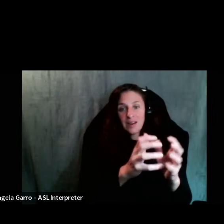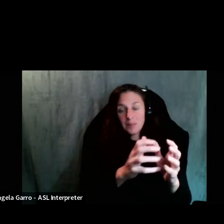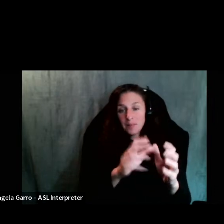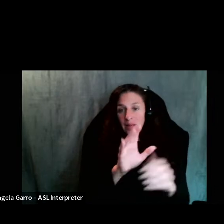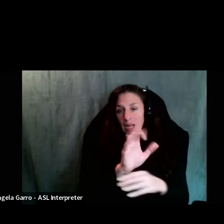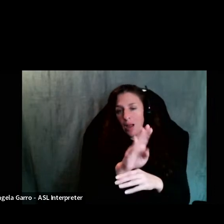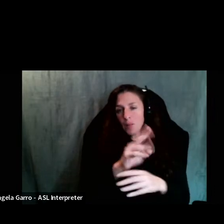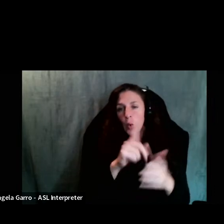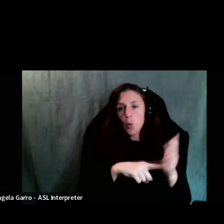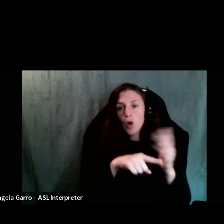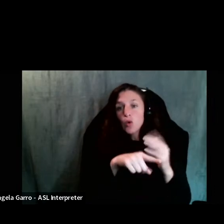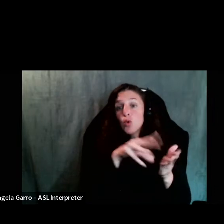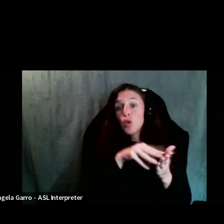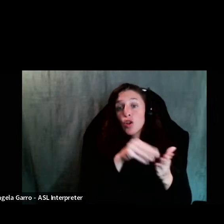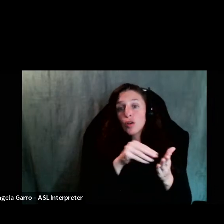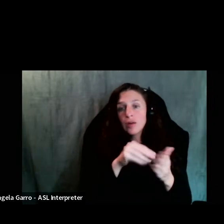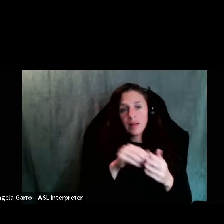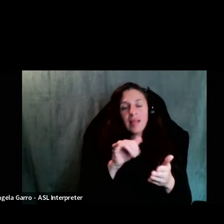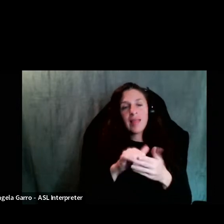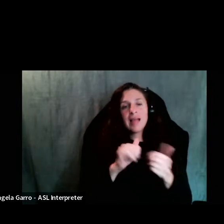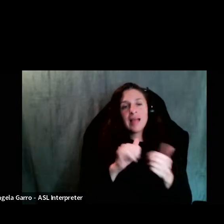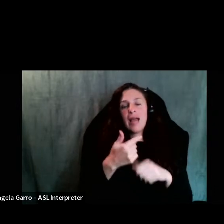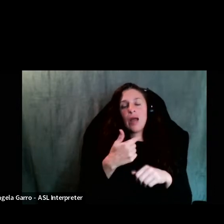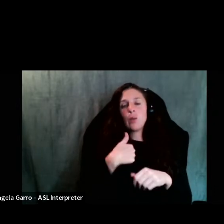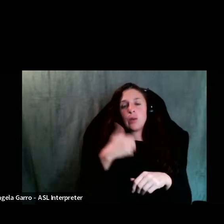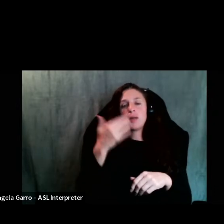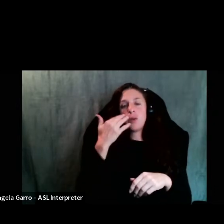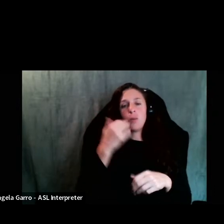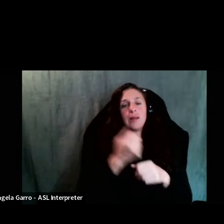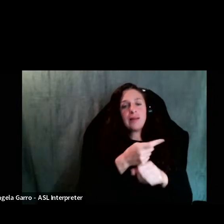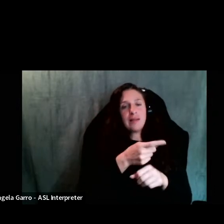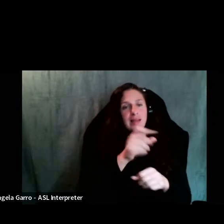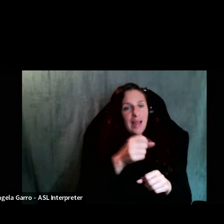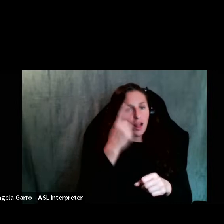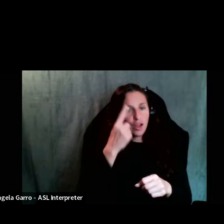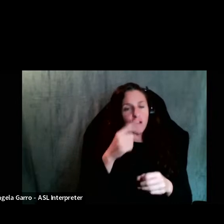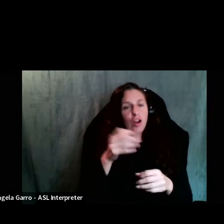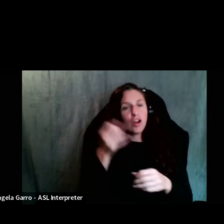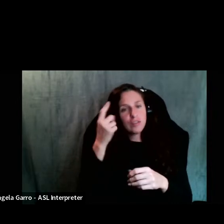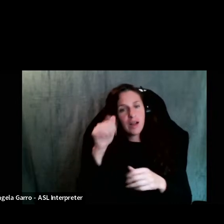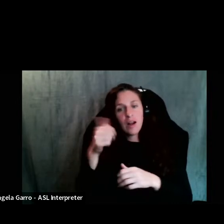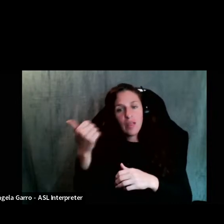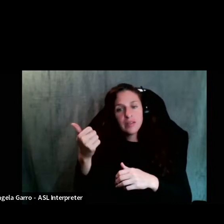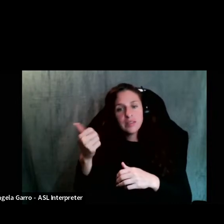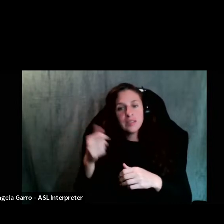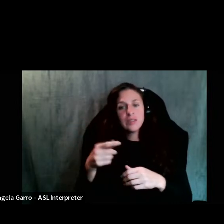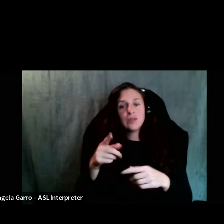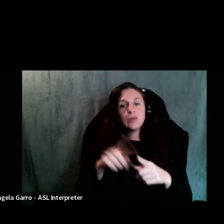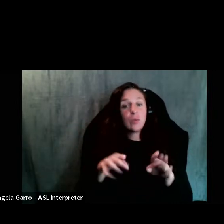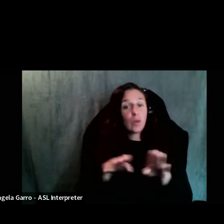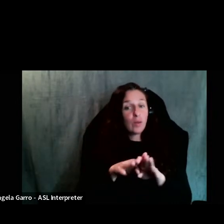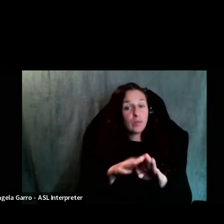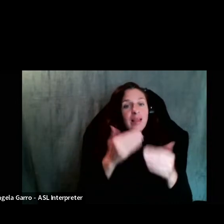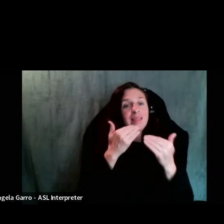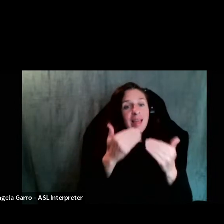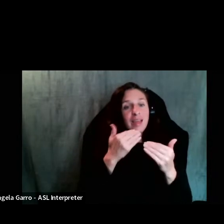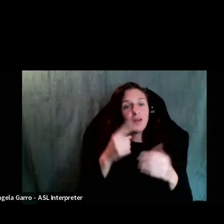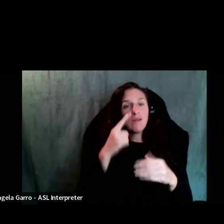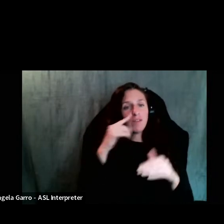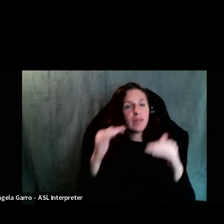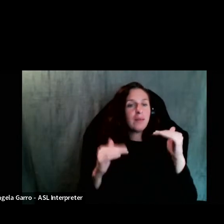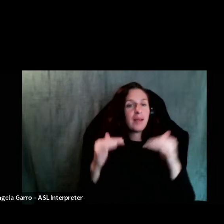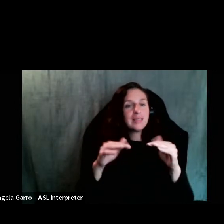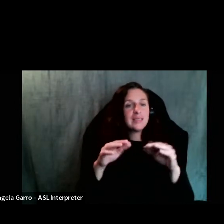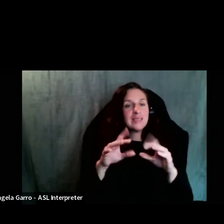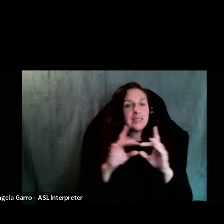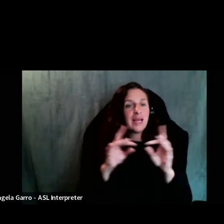that they will be able to learn and will be able to understand others. To close, I want to thank you for the balance statement. I